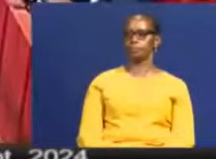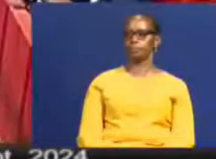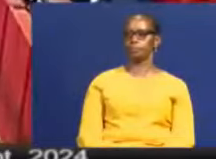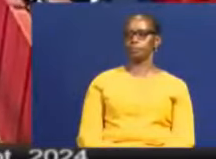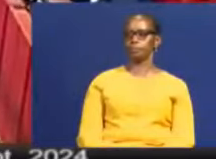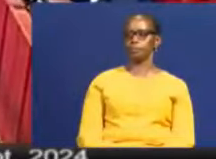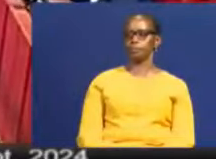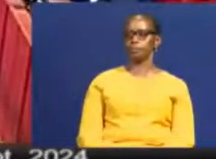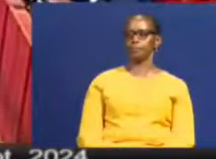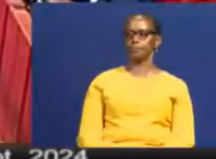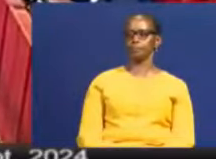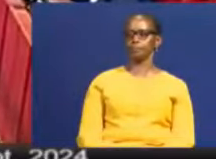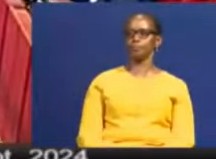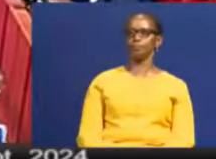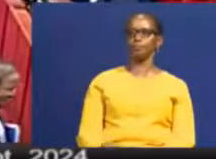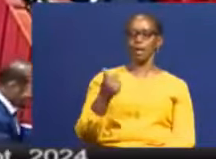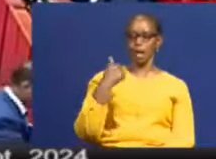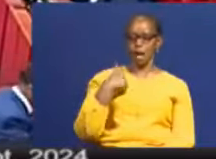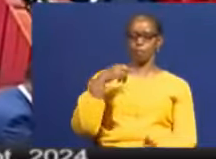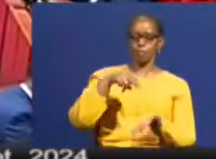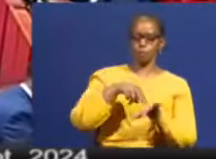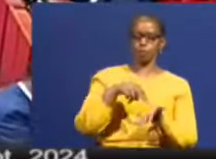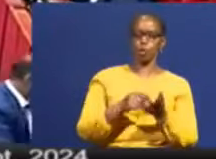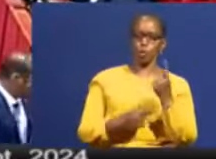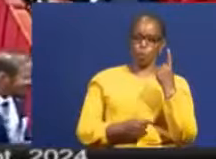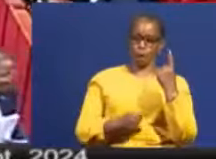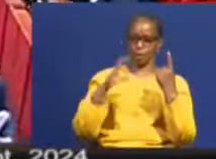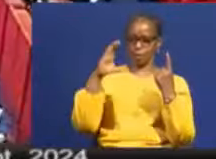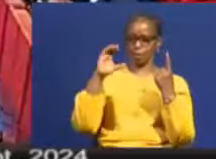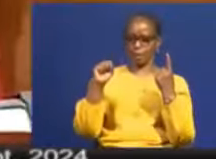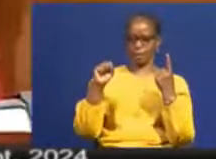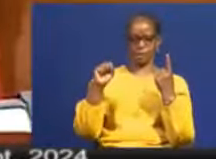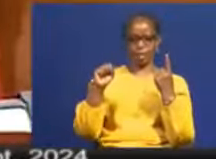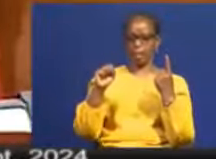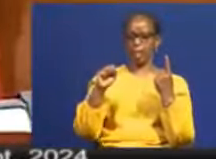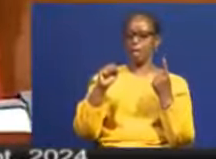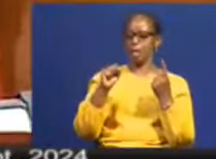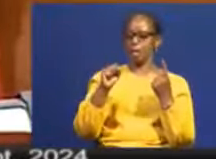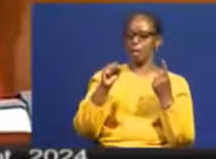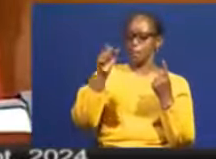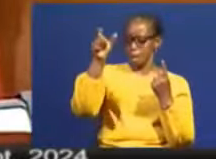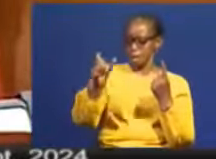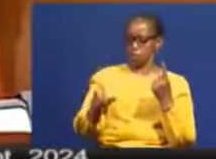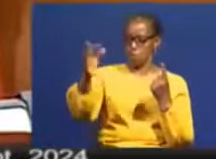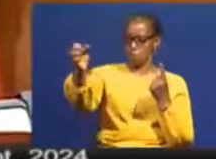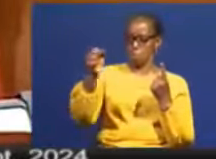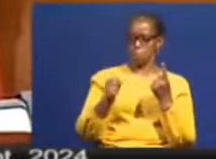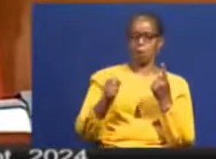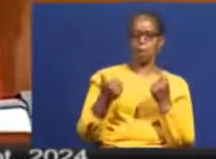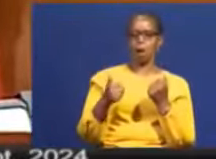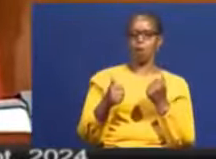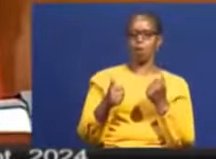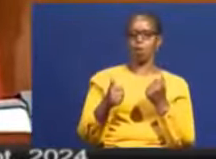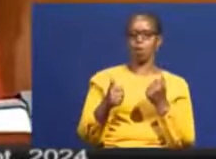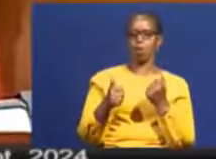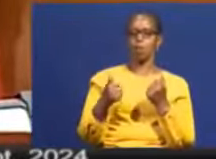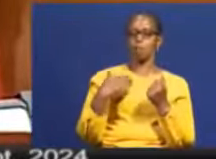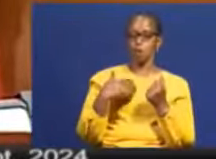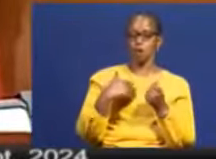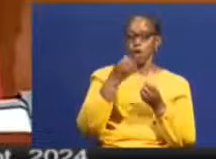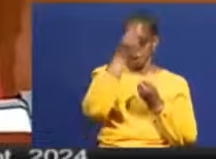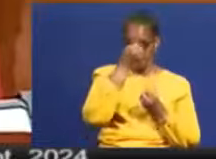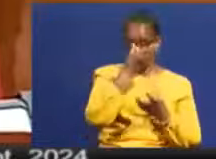1 minute. There is a position of a cabinet secretary that has not been filled in this country, and I want to remind the executive,